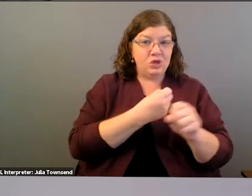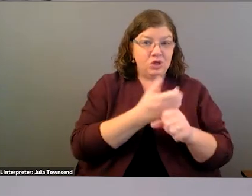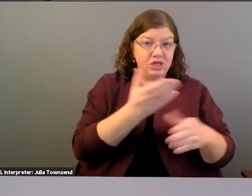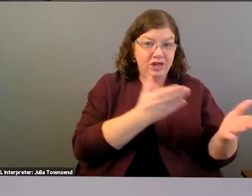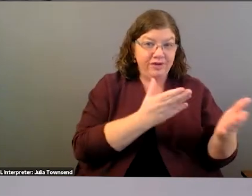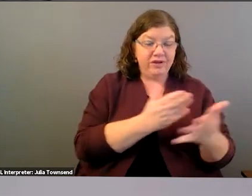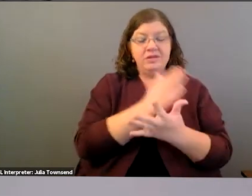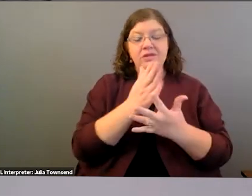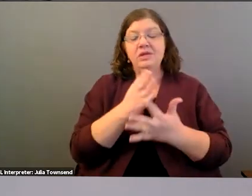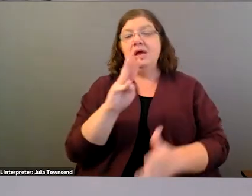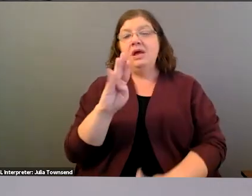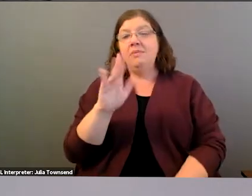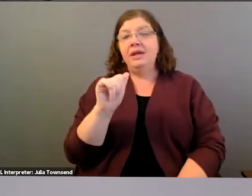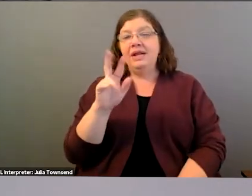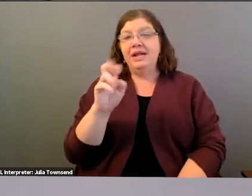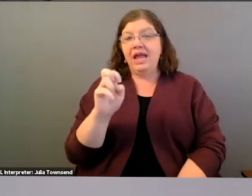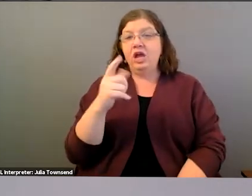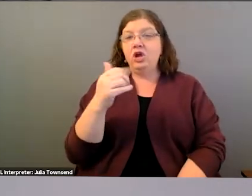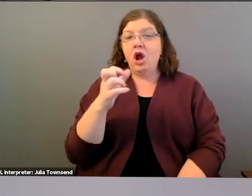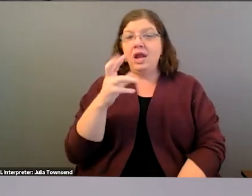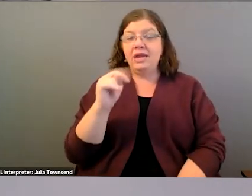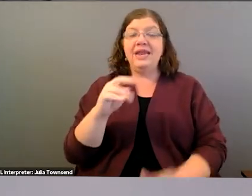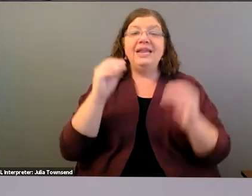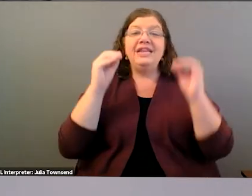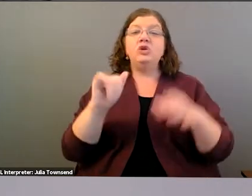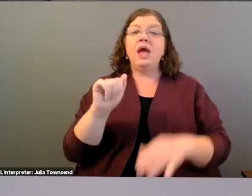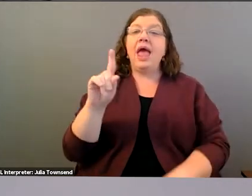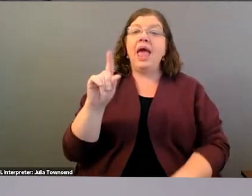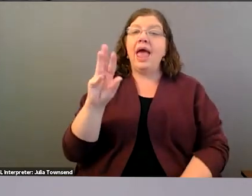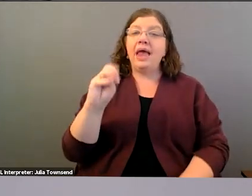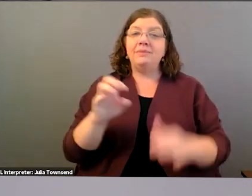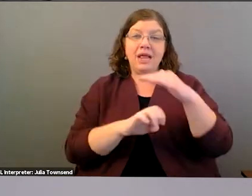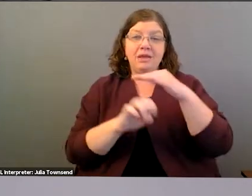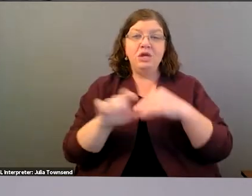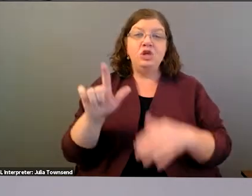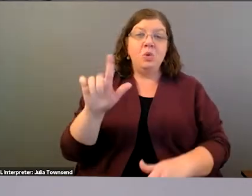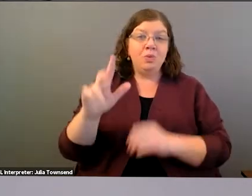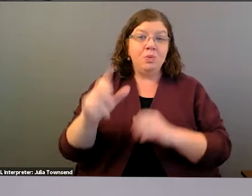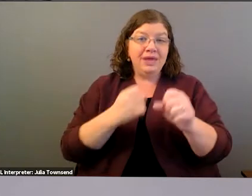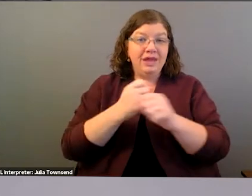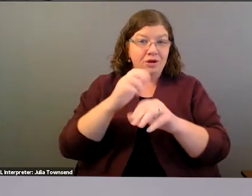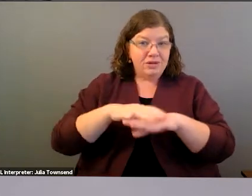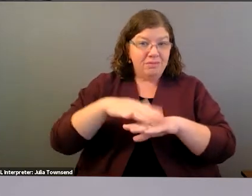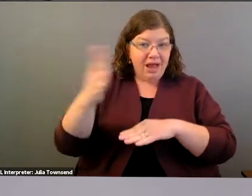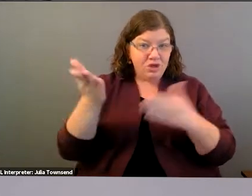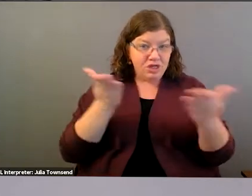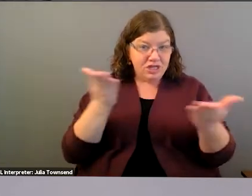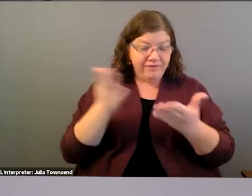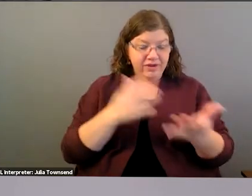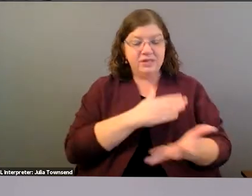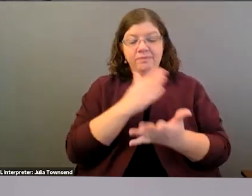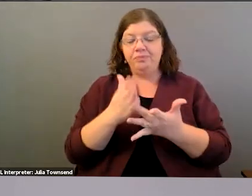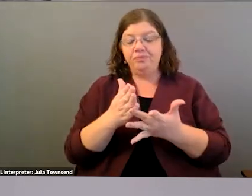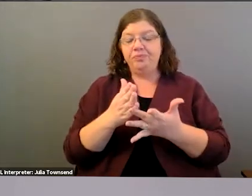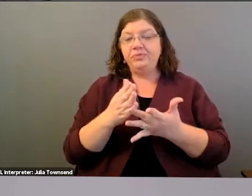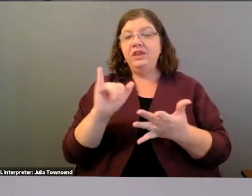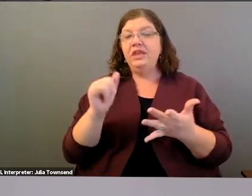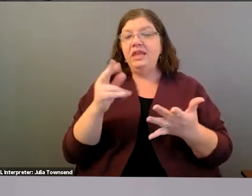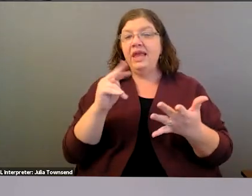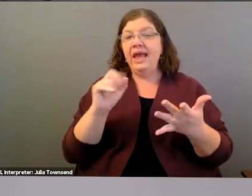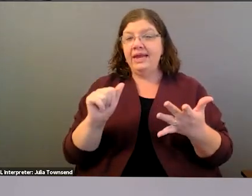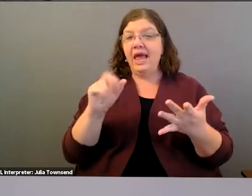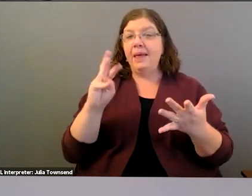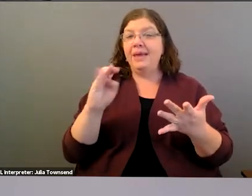There's Blake Garnand, a teacher from Adams Elementary with 23 years plus of service. There's Jana McKee,